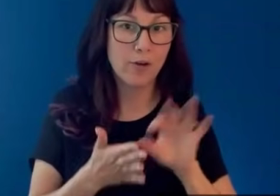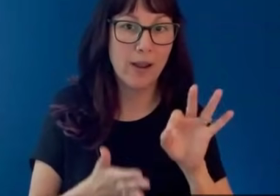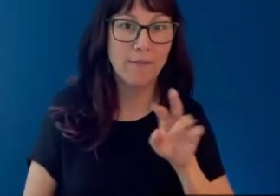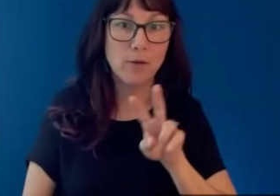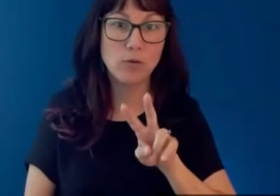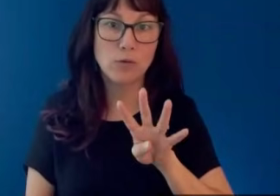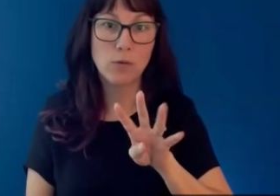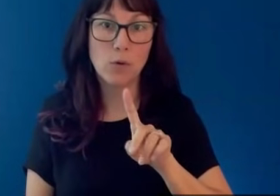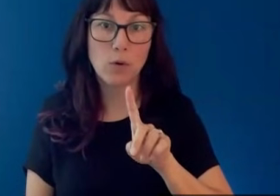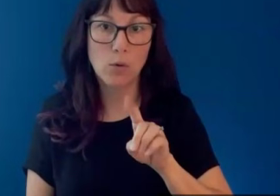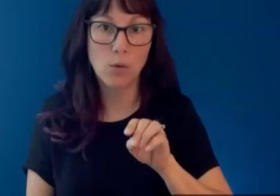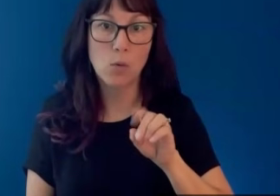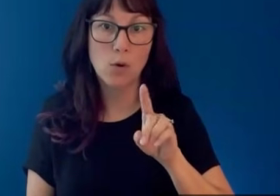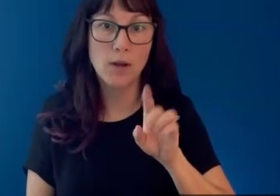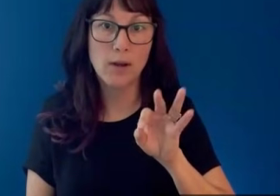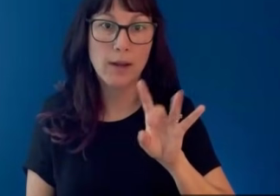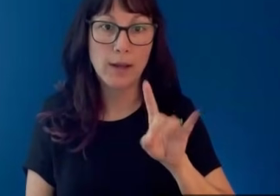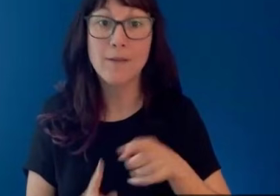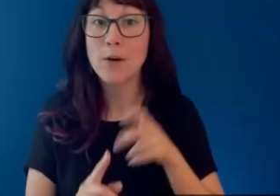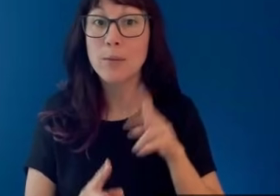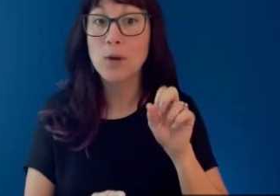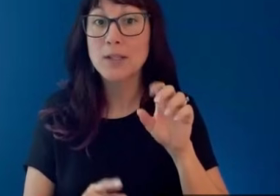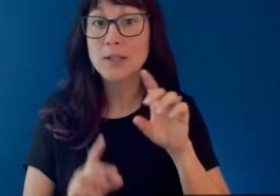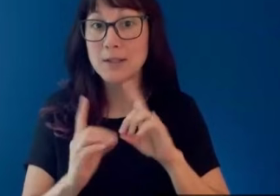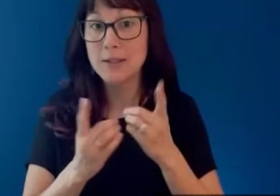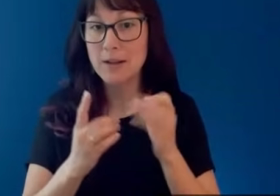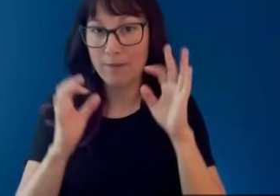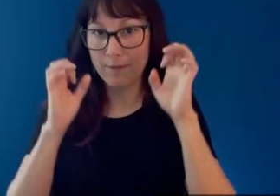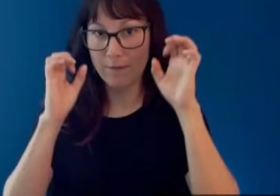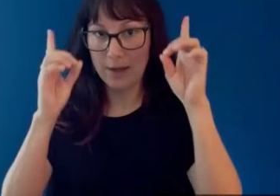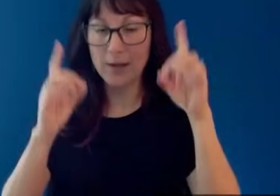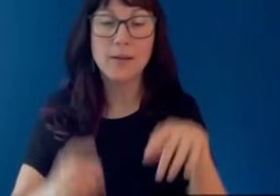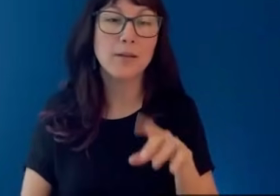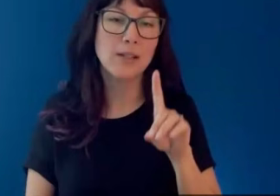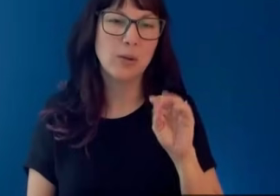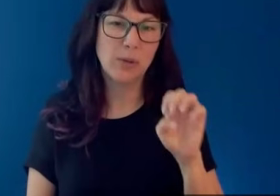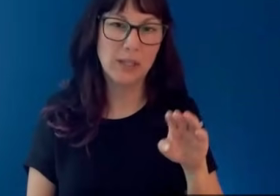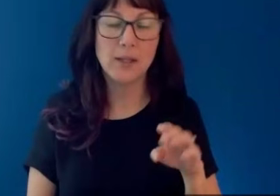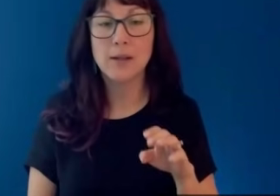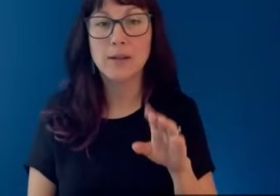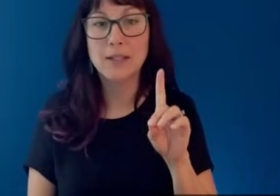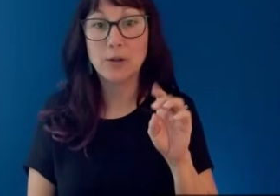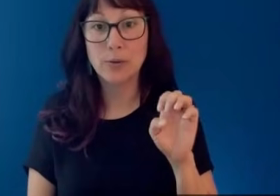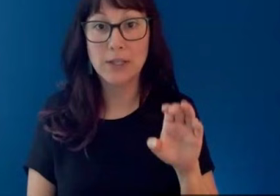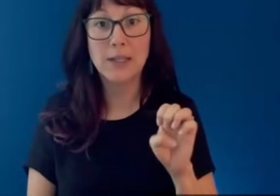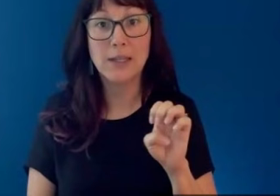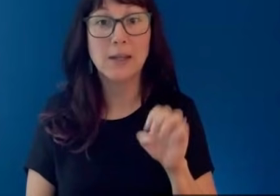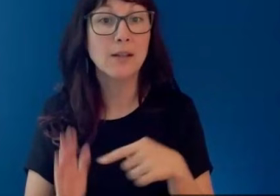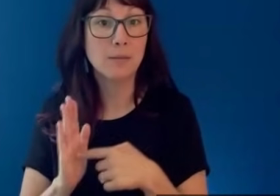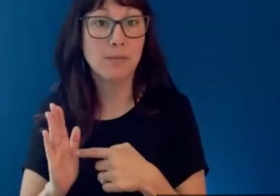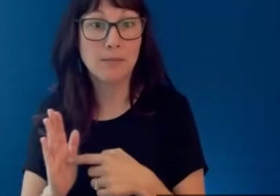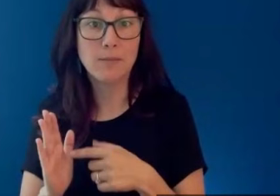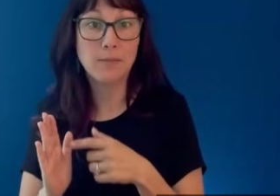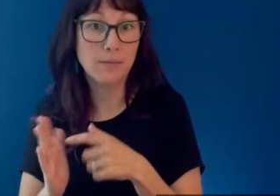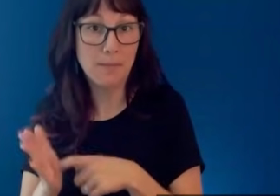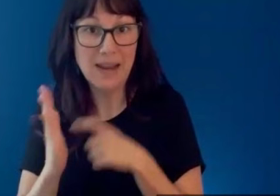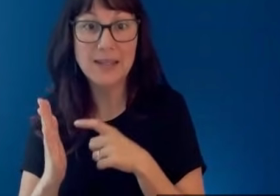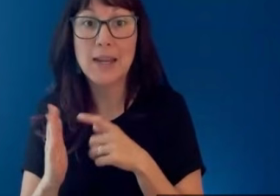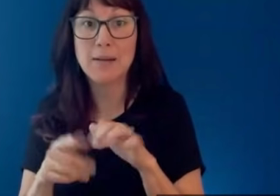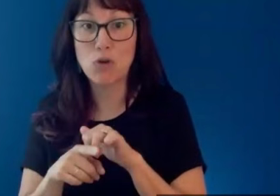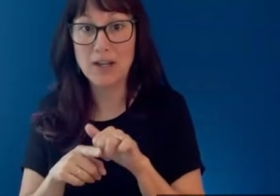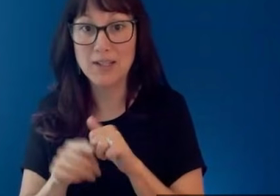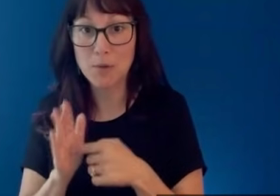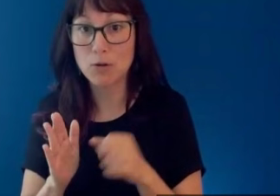H421F240198 from the U.S. Department of Education. The department does not mandate or prescribe practices, models, or other activities described